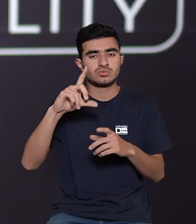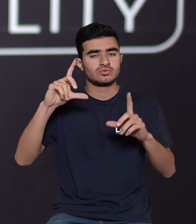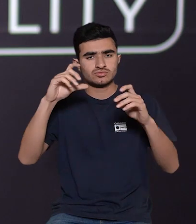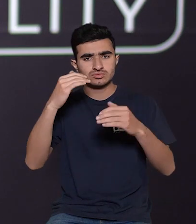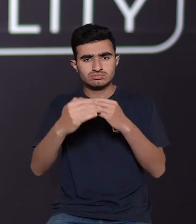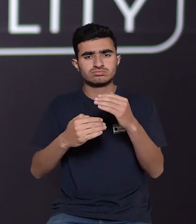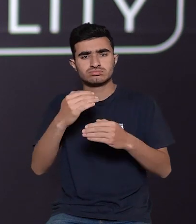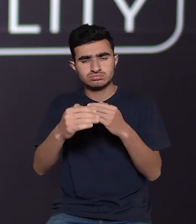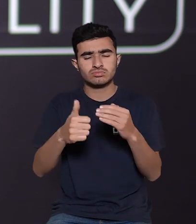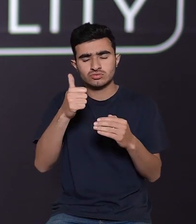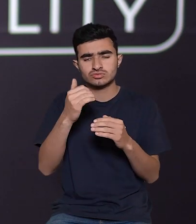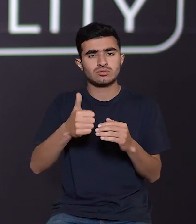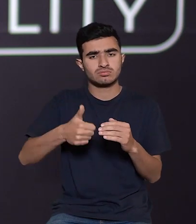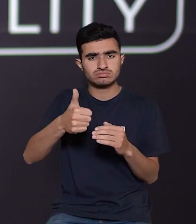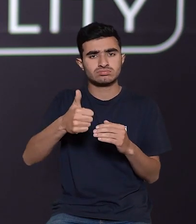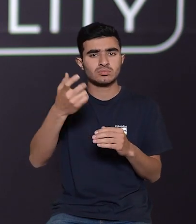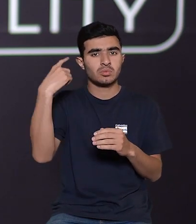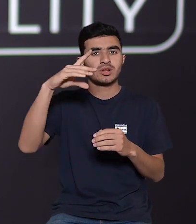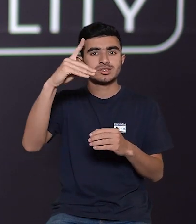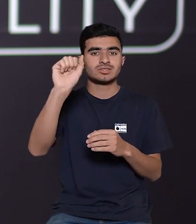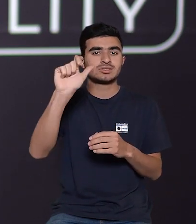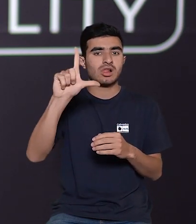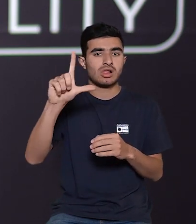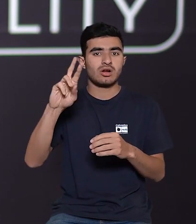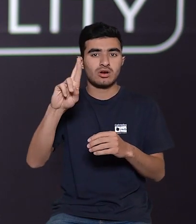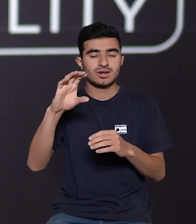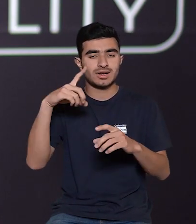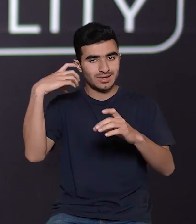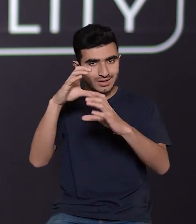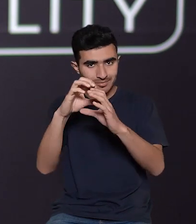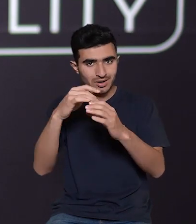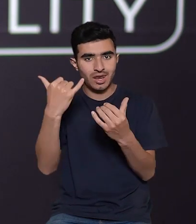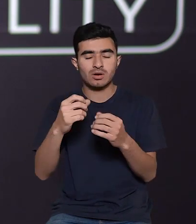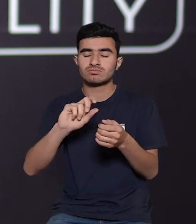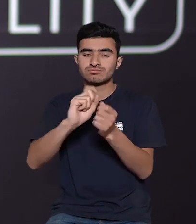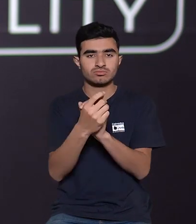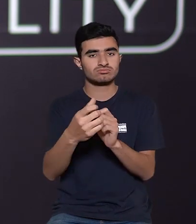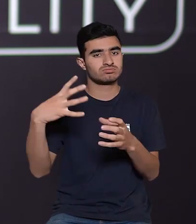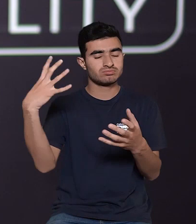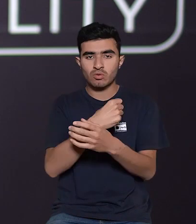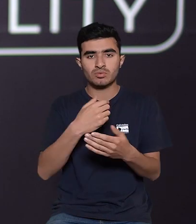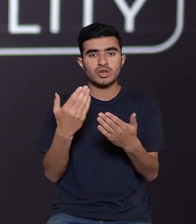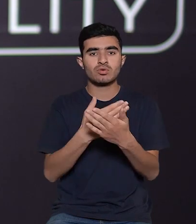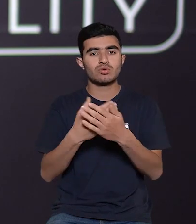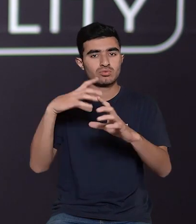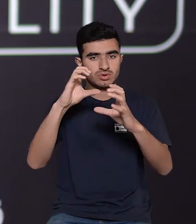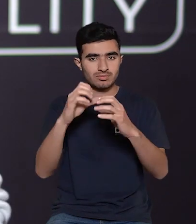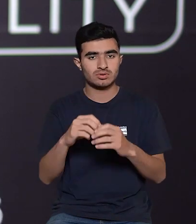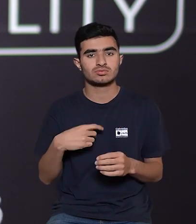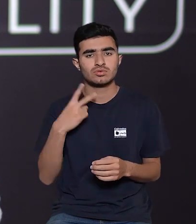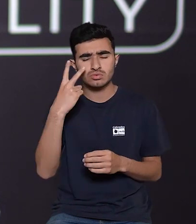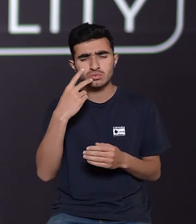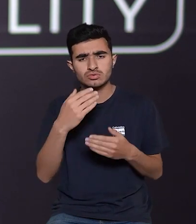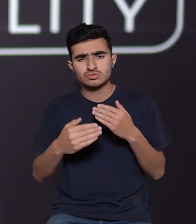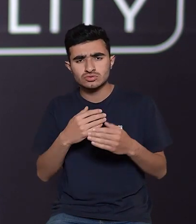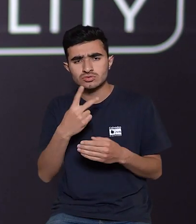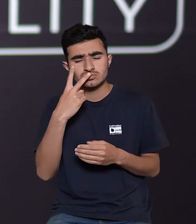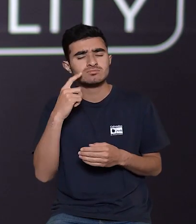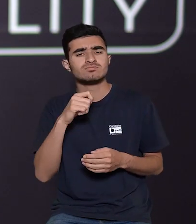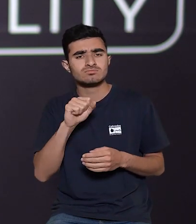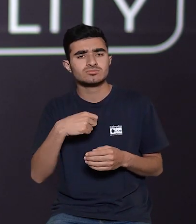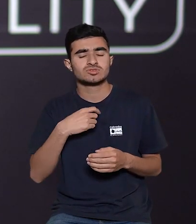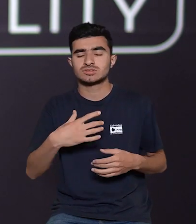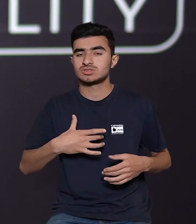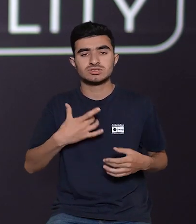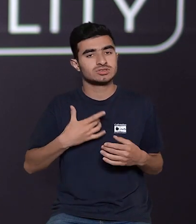photography developing from DSLR cameras to mirrorless cameras. And it is a sort of motivation for me to